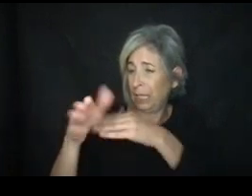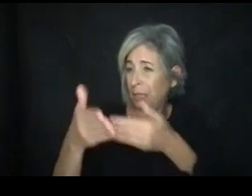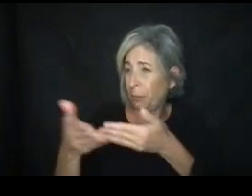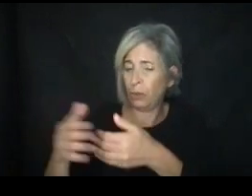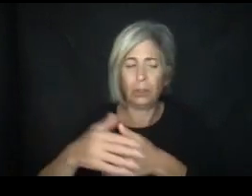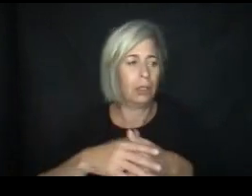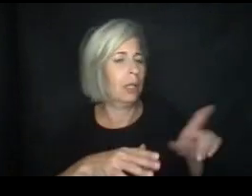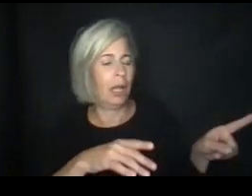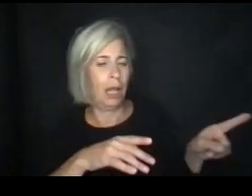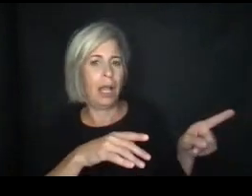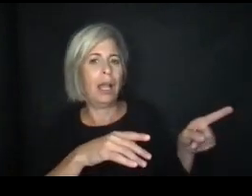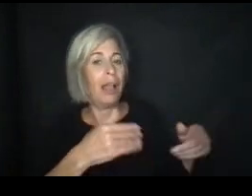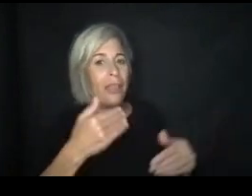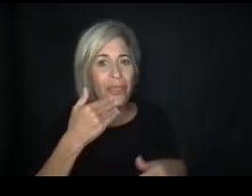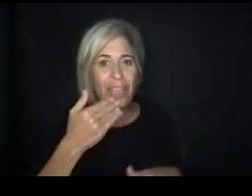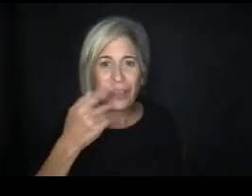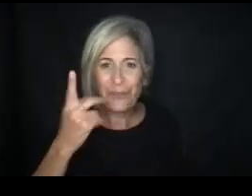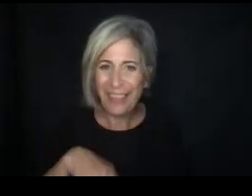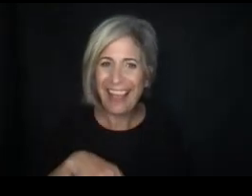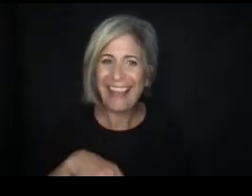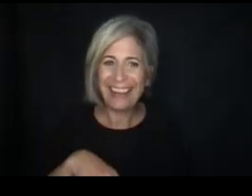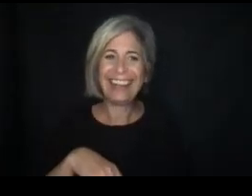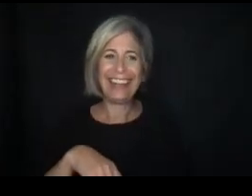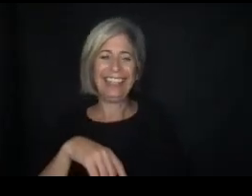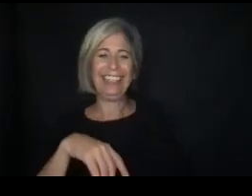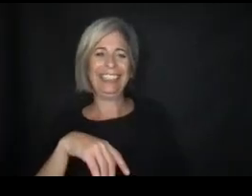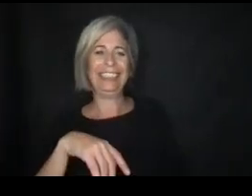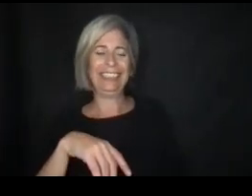I was going to get to that. Thank you very much.